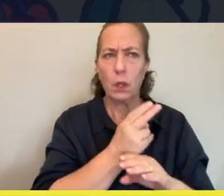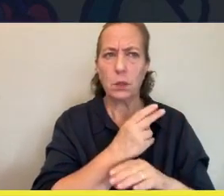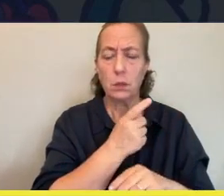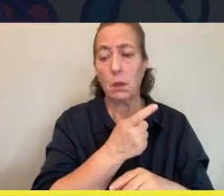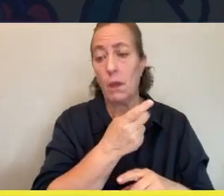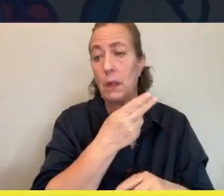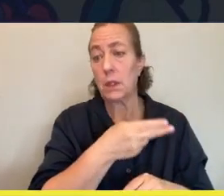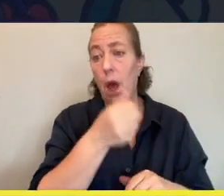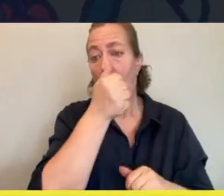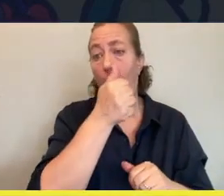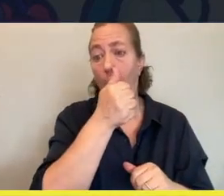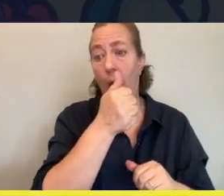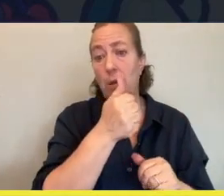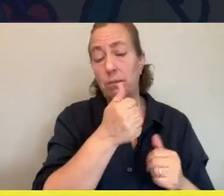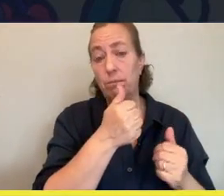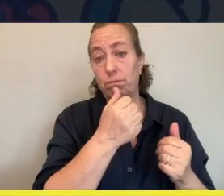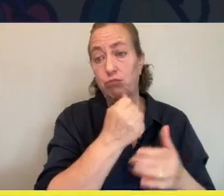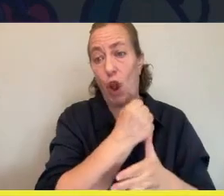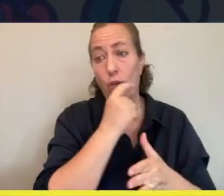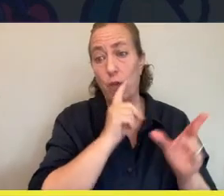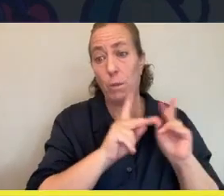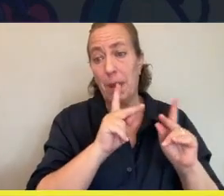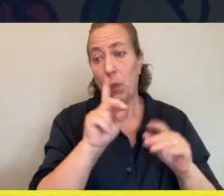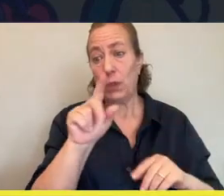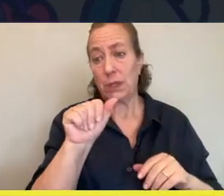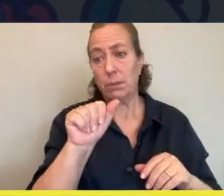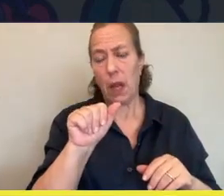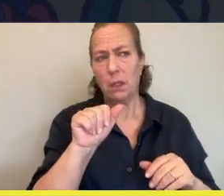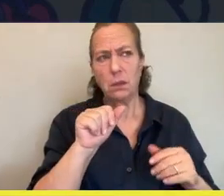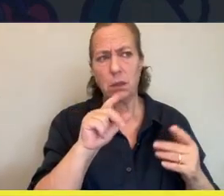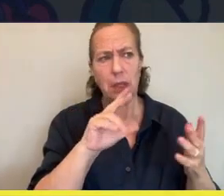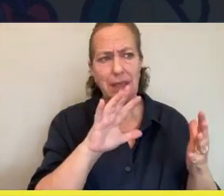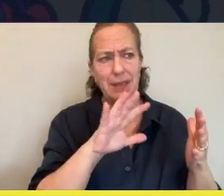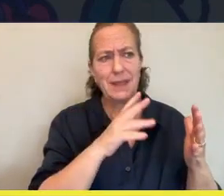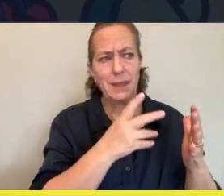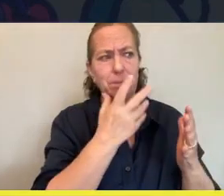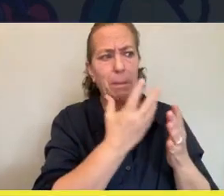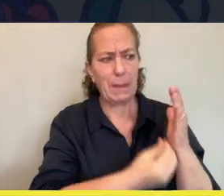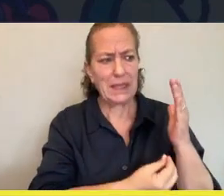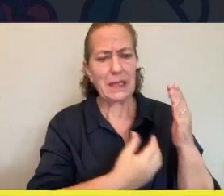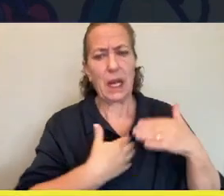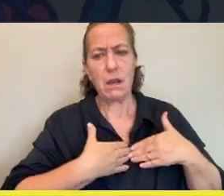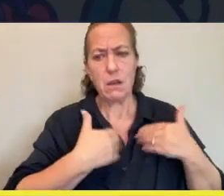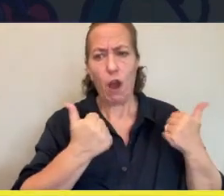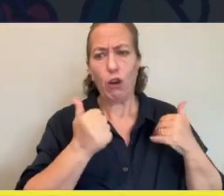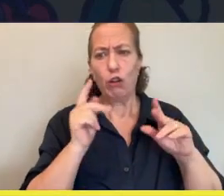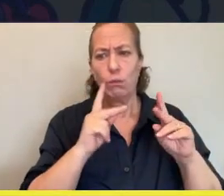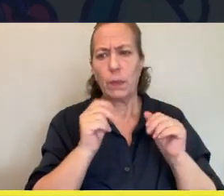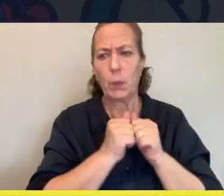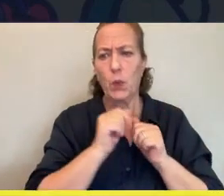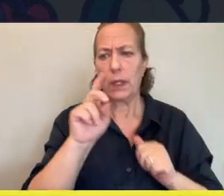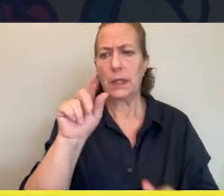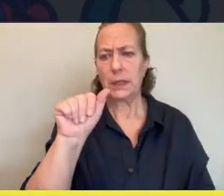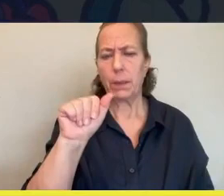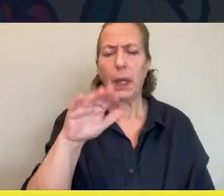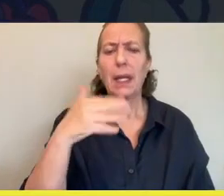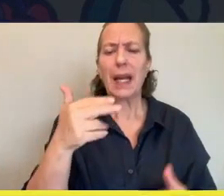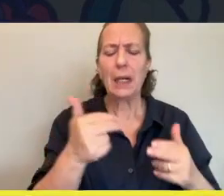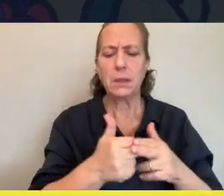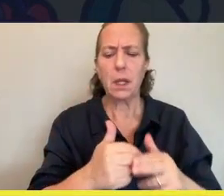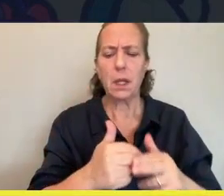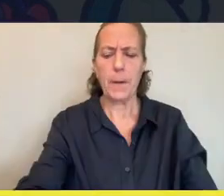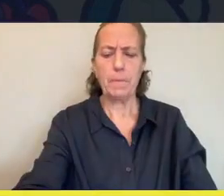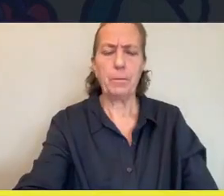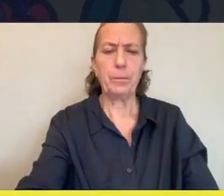people with disabilities, has largely been missing younger people with disabilities. Next slide. We then split states